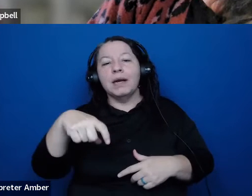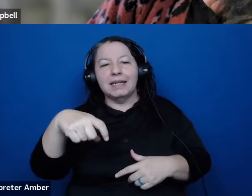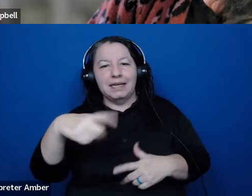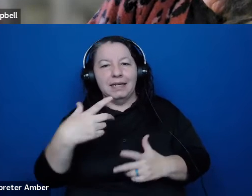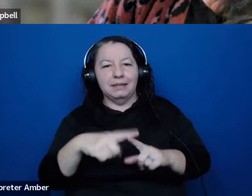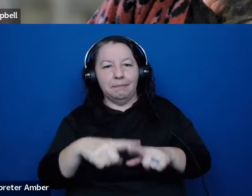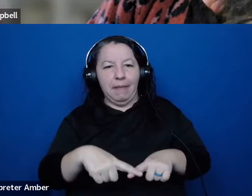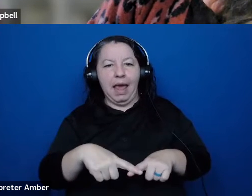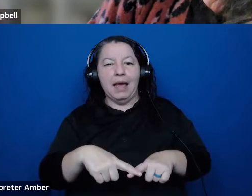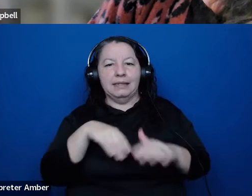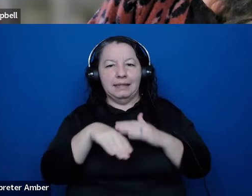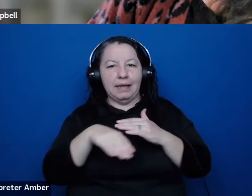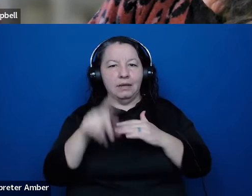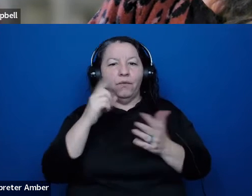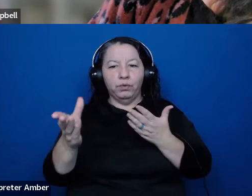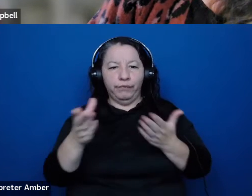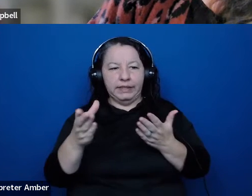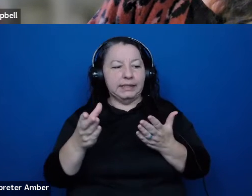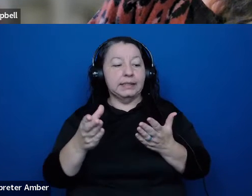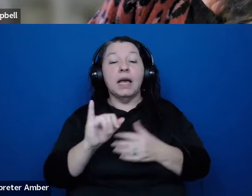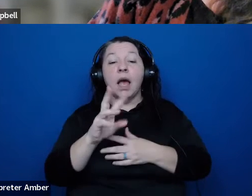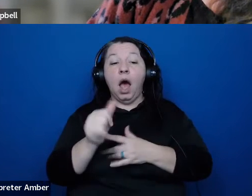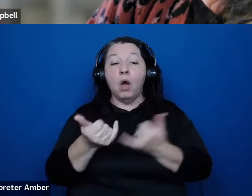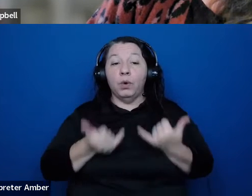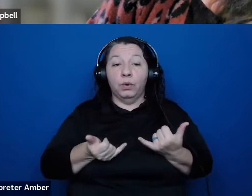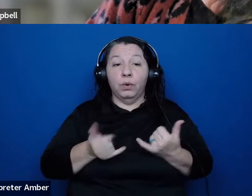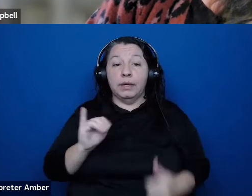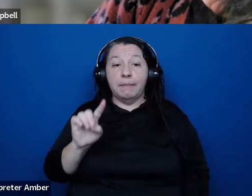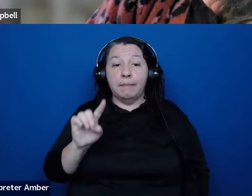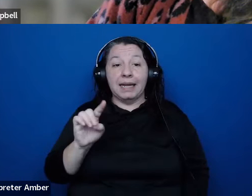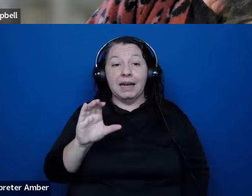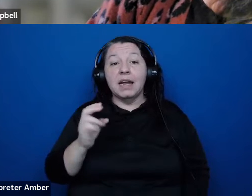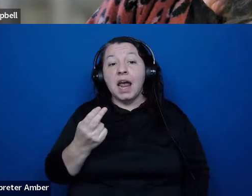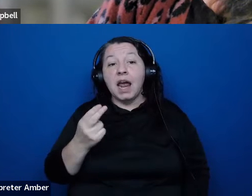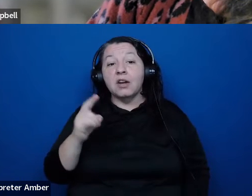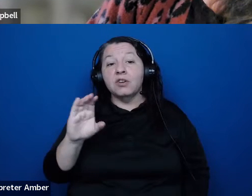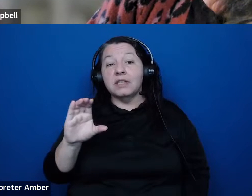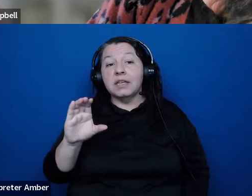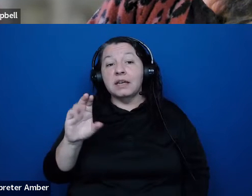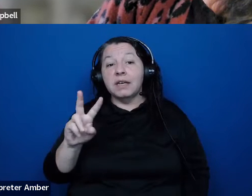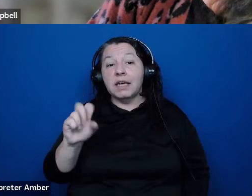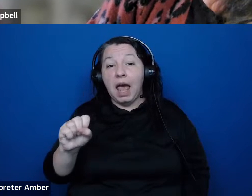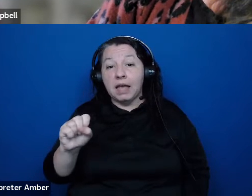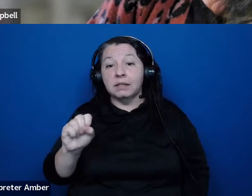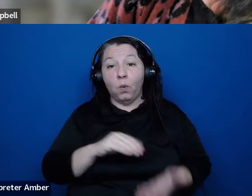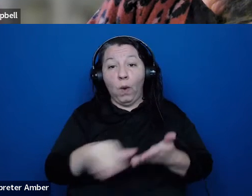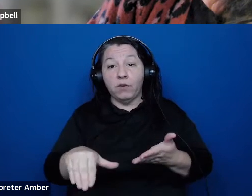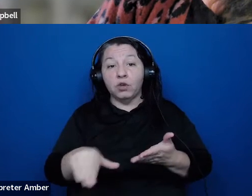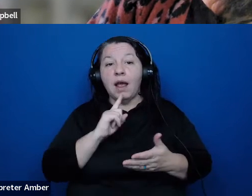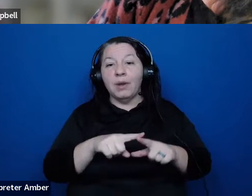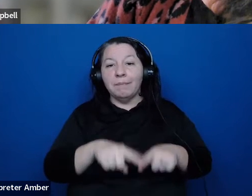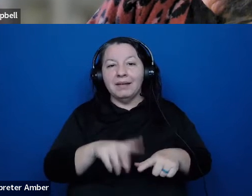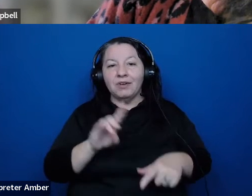services. Iowa's current Medicaid HCBS waivers are diagnosis-based, which limits